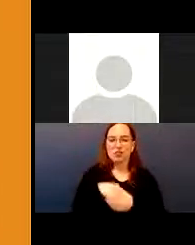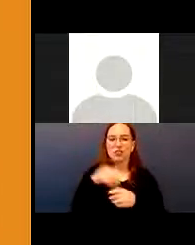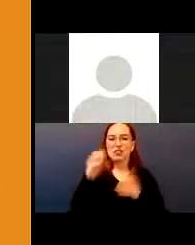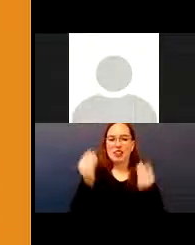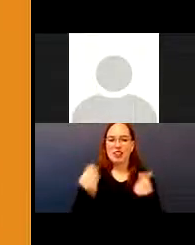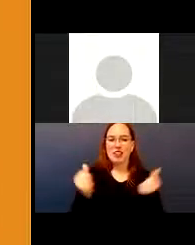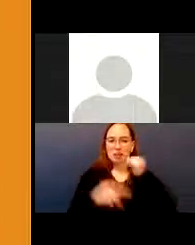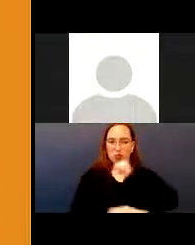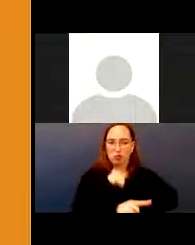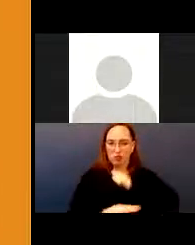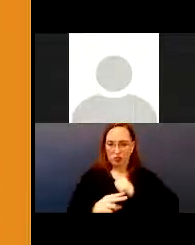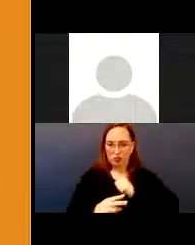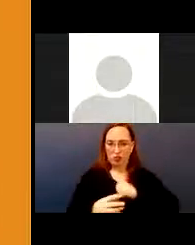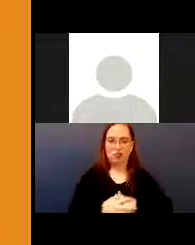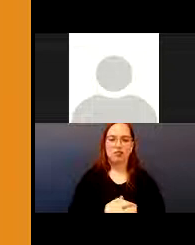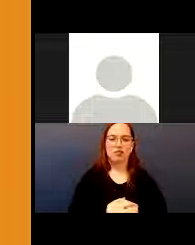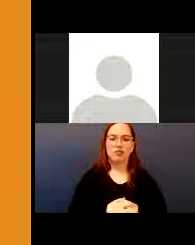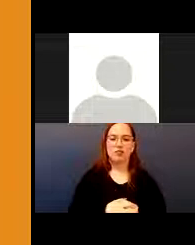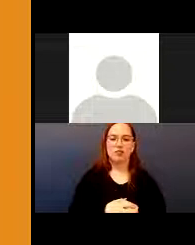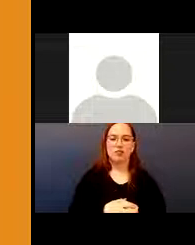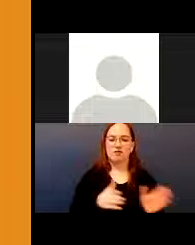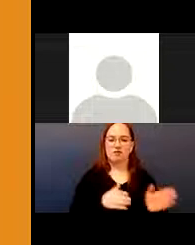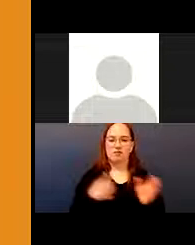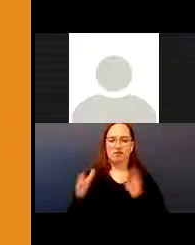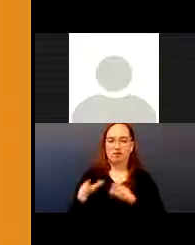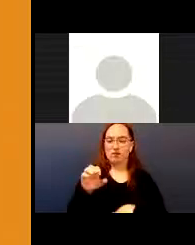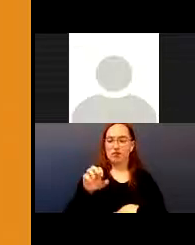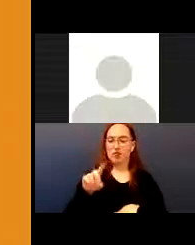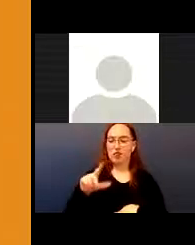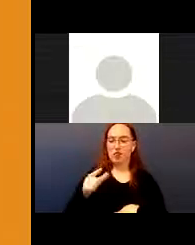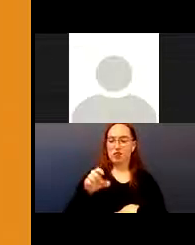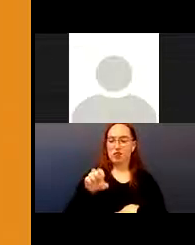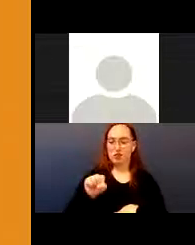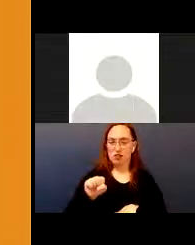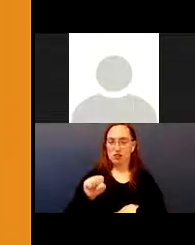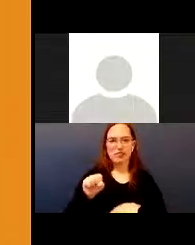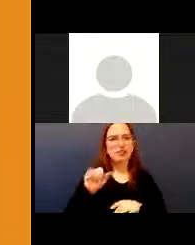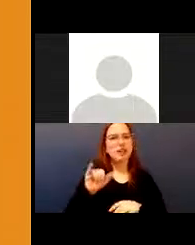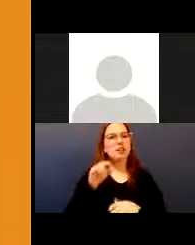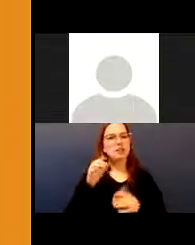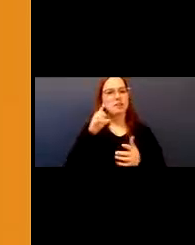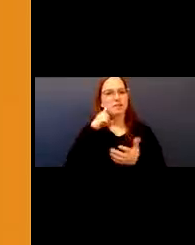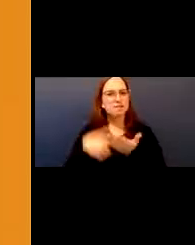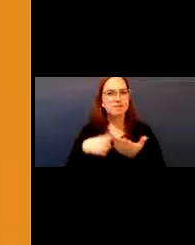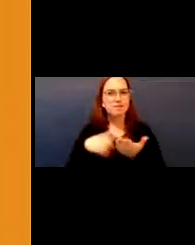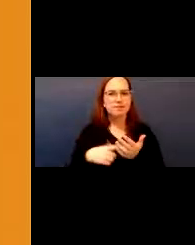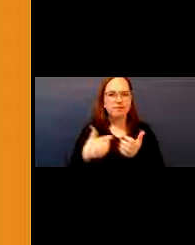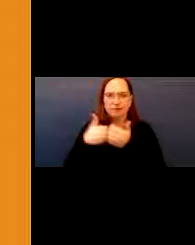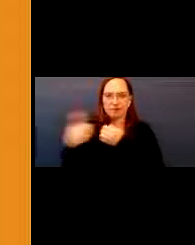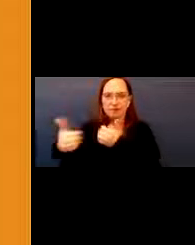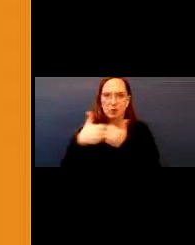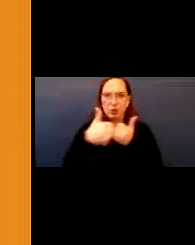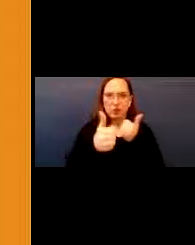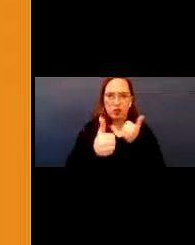a concept that explores the idea of distributed programming, distributed arrival at the park or at